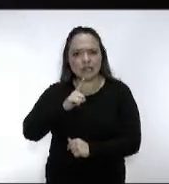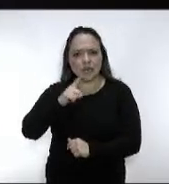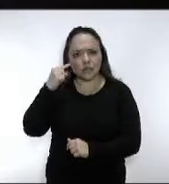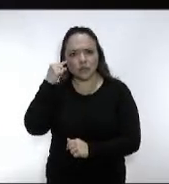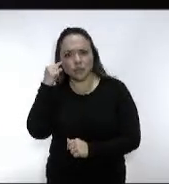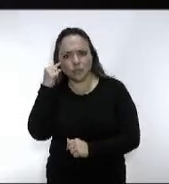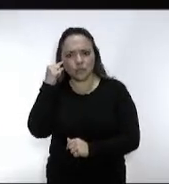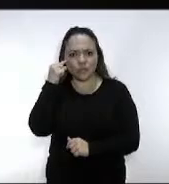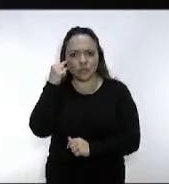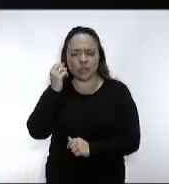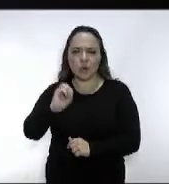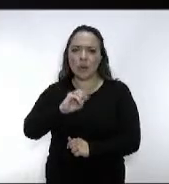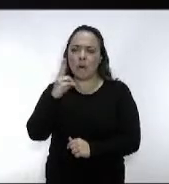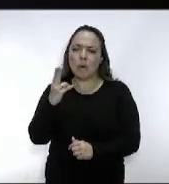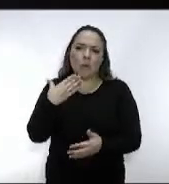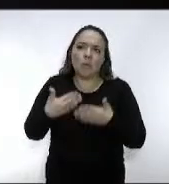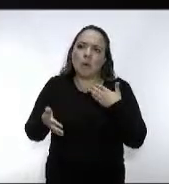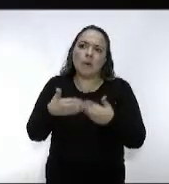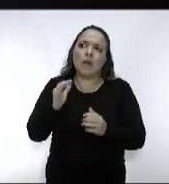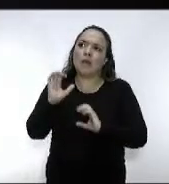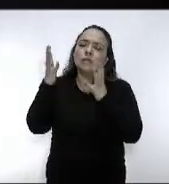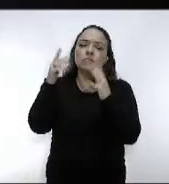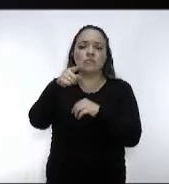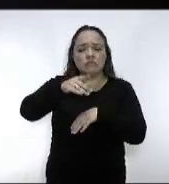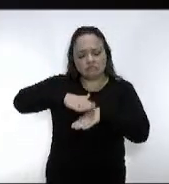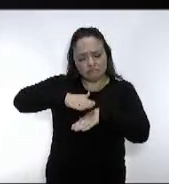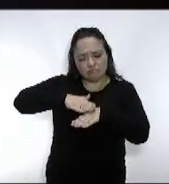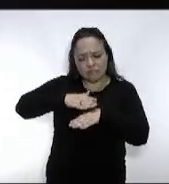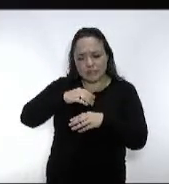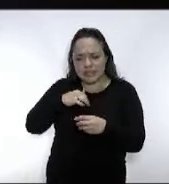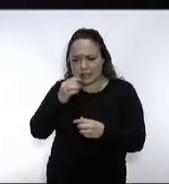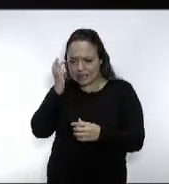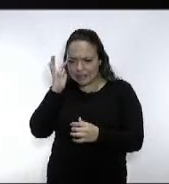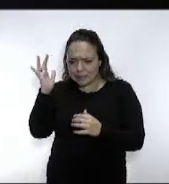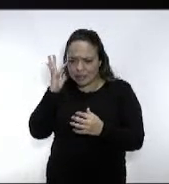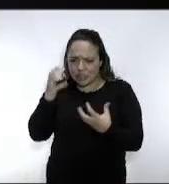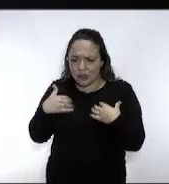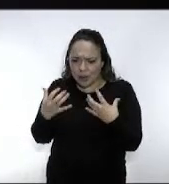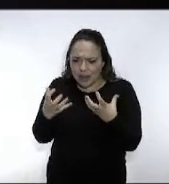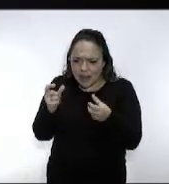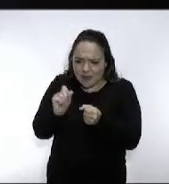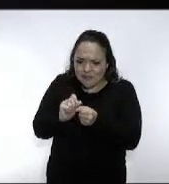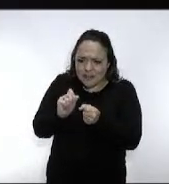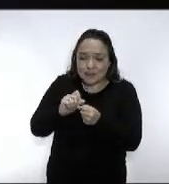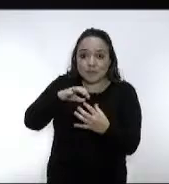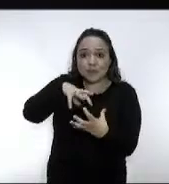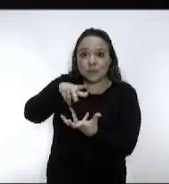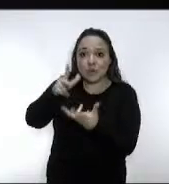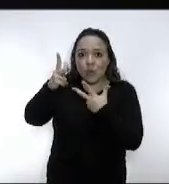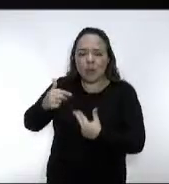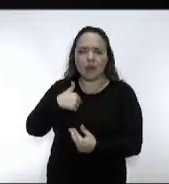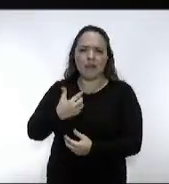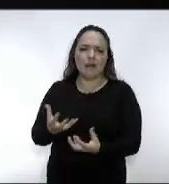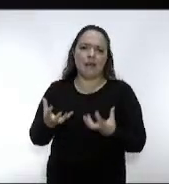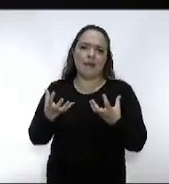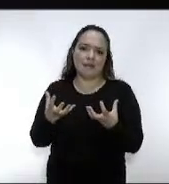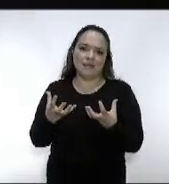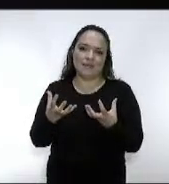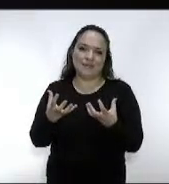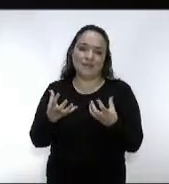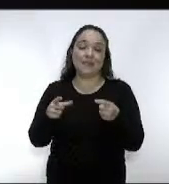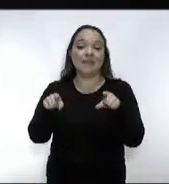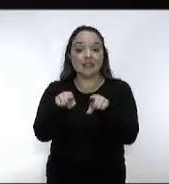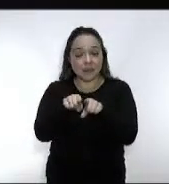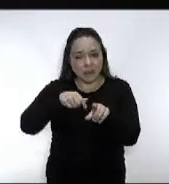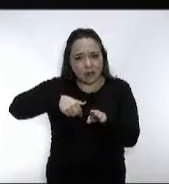and a number of possibilities, try to create the world you'd like to live in. And then finally, think, act,